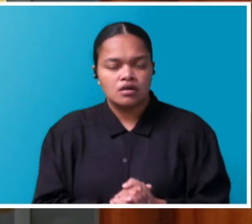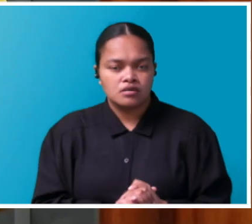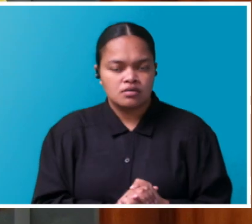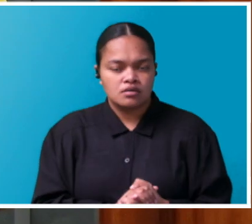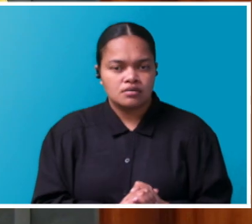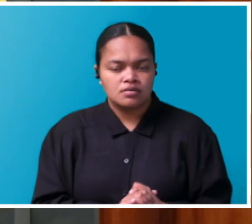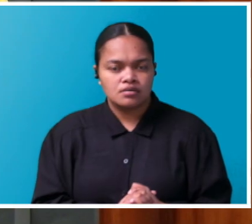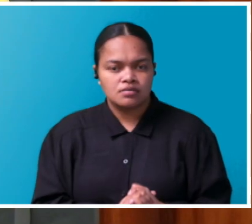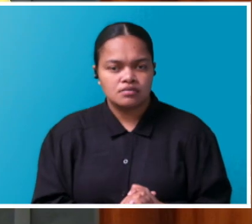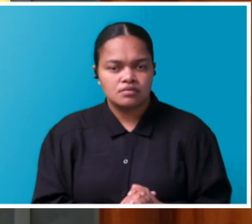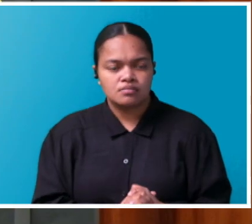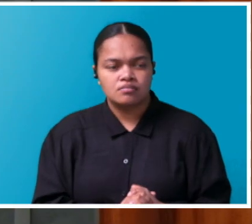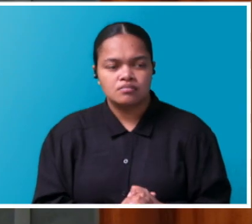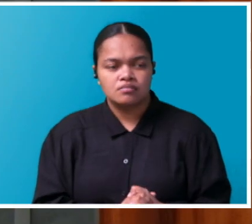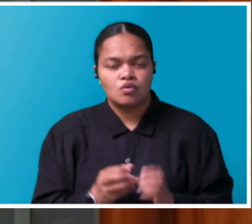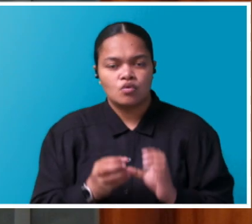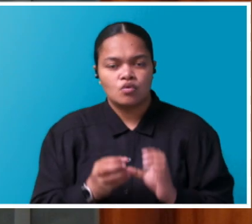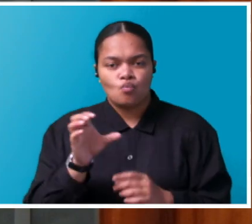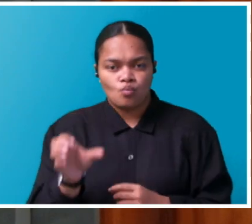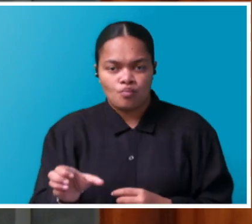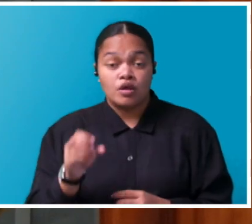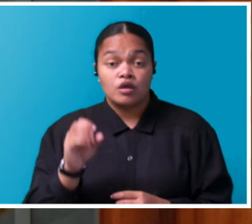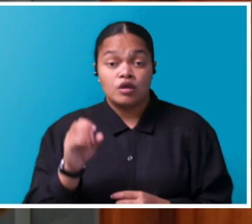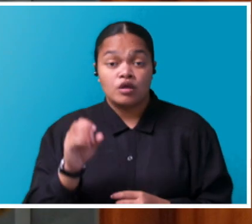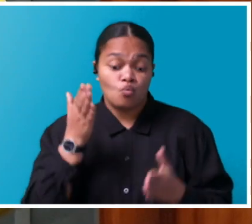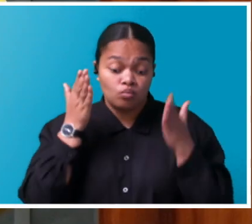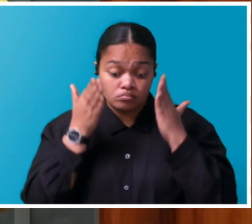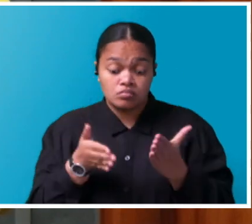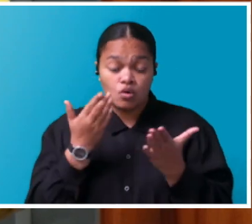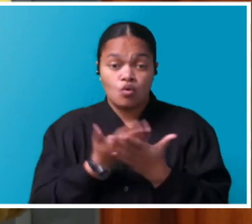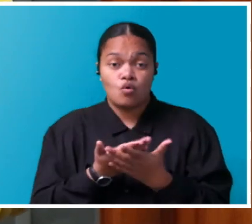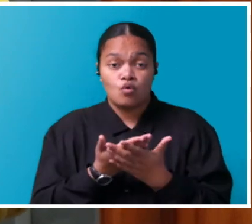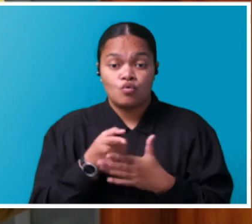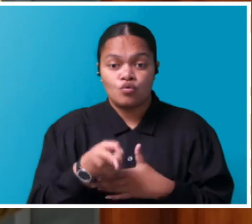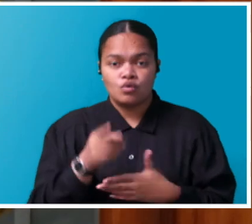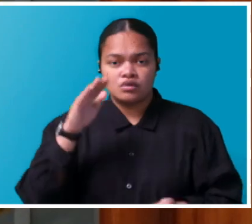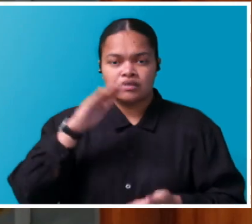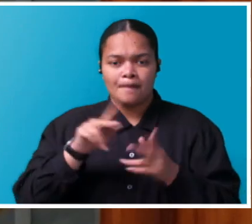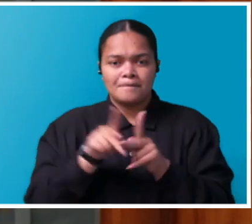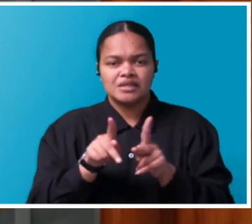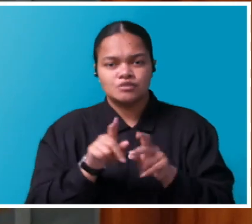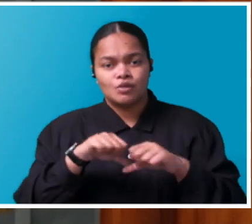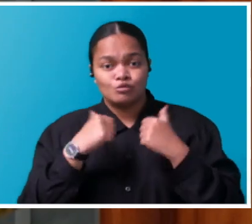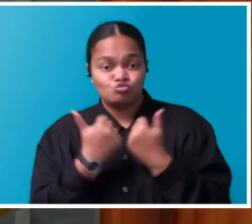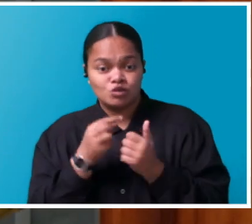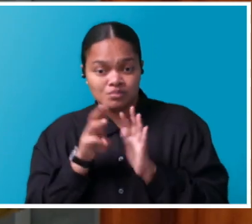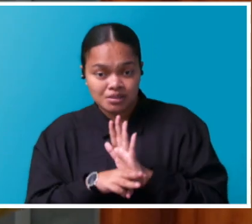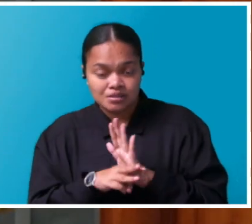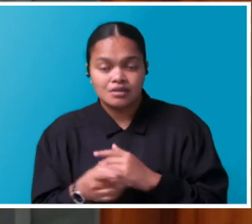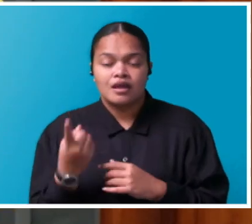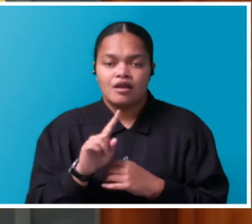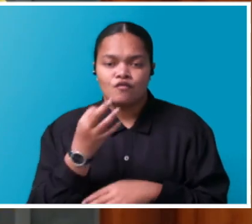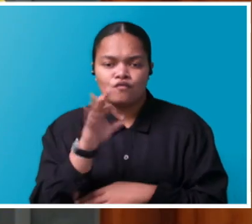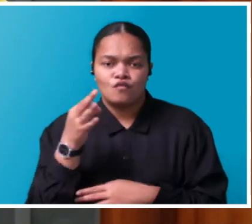units. The terms of the Emission Reduction Partnership Agreement and the Forest Carbon